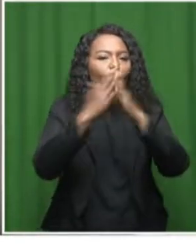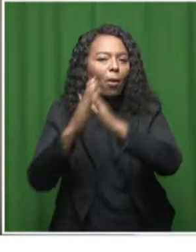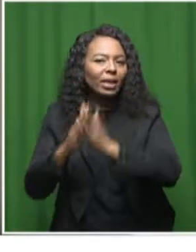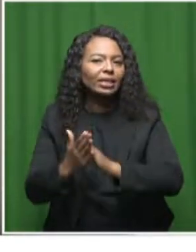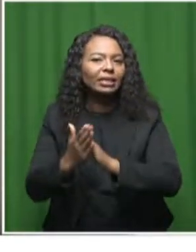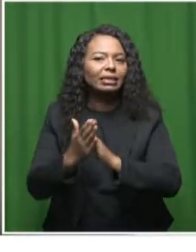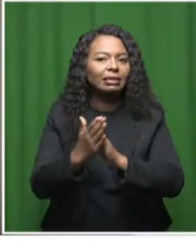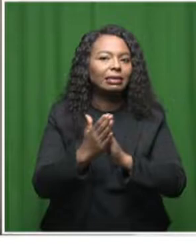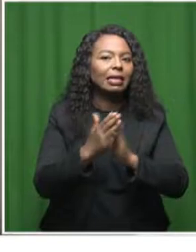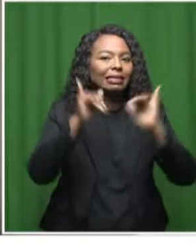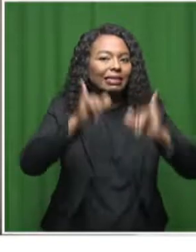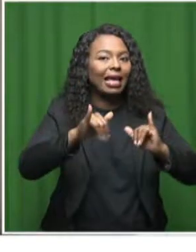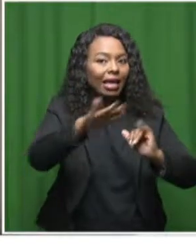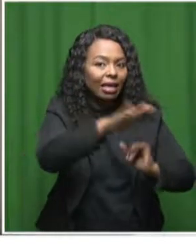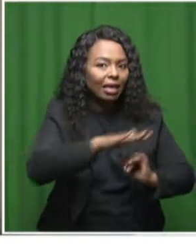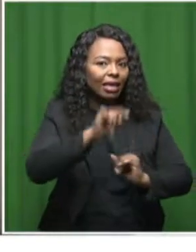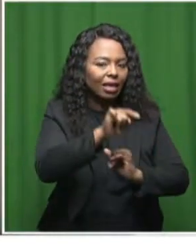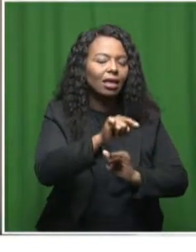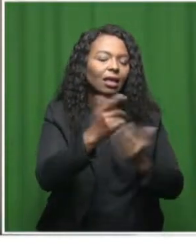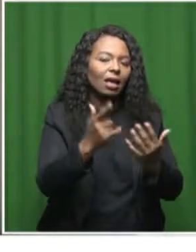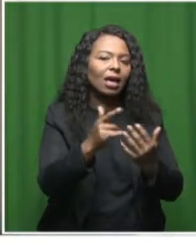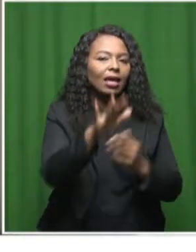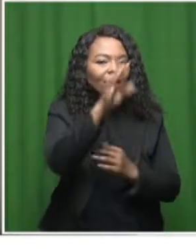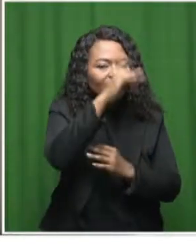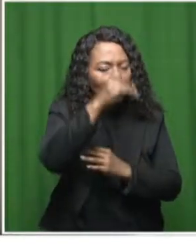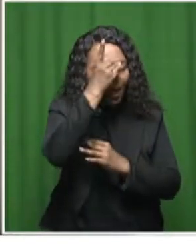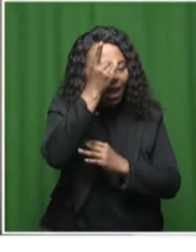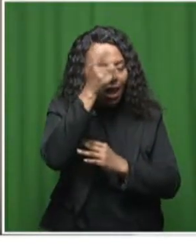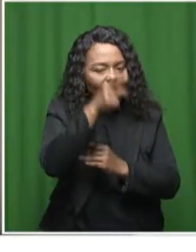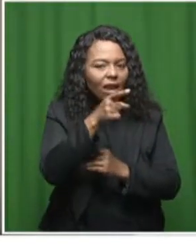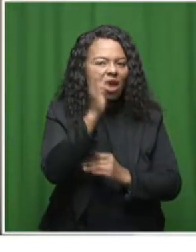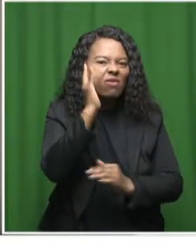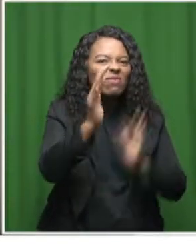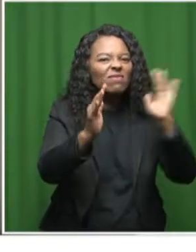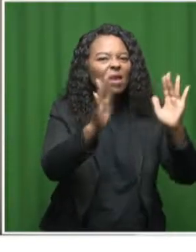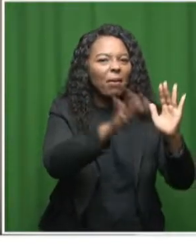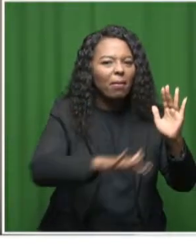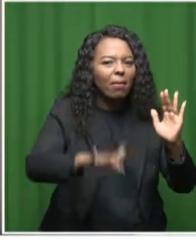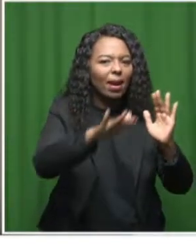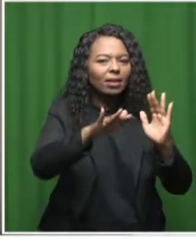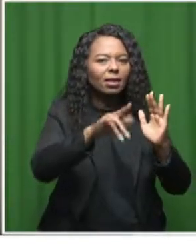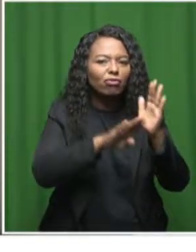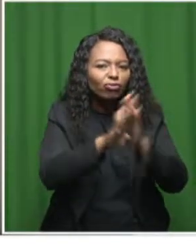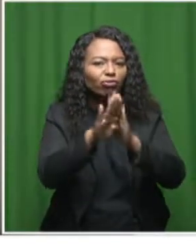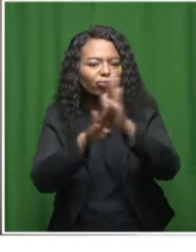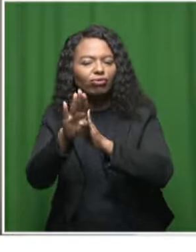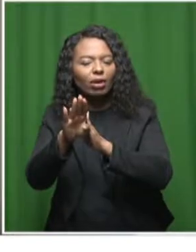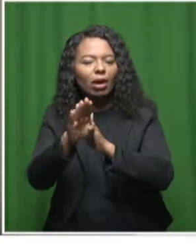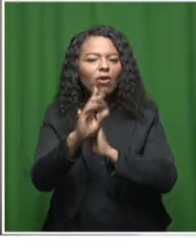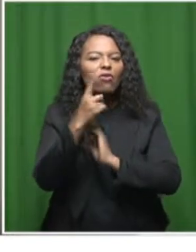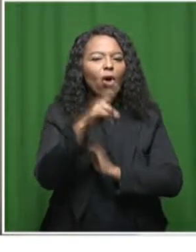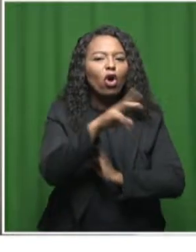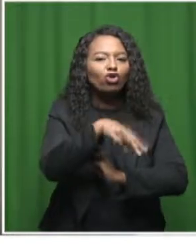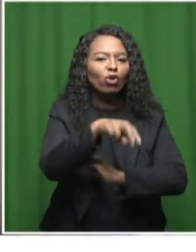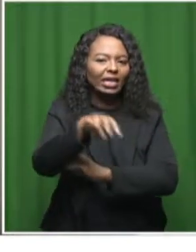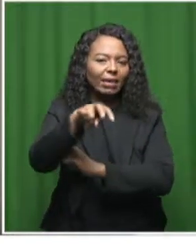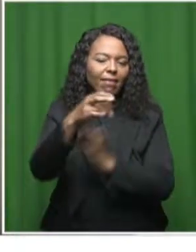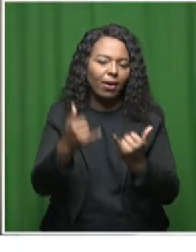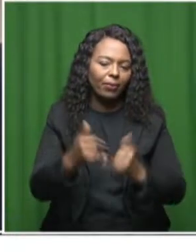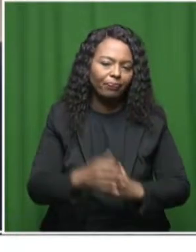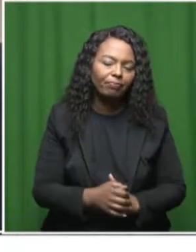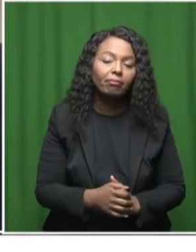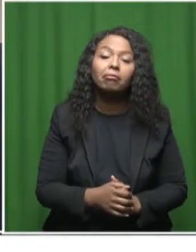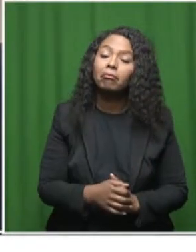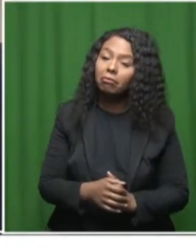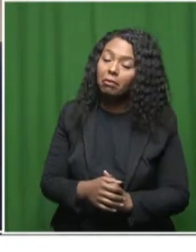up in the more rural areas around Durban, in harnessing these beautiful areas for tourism. Mm-hmm. What are